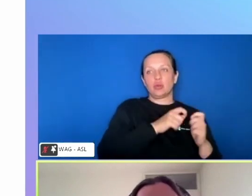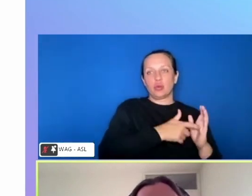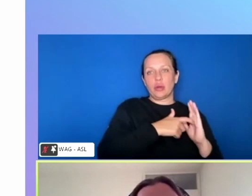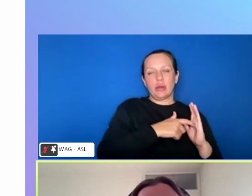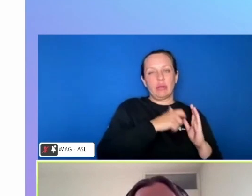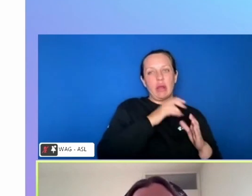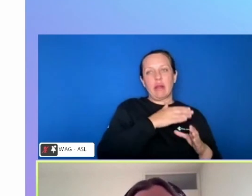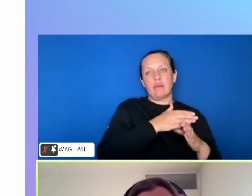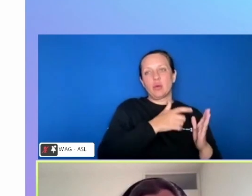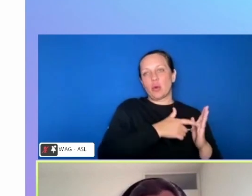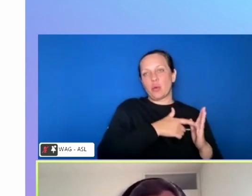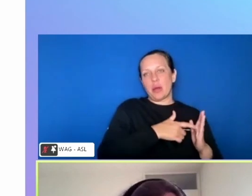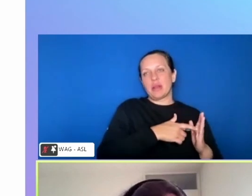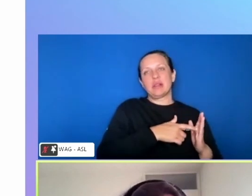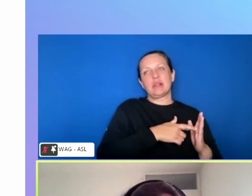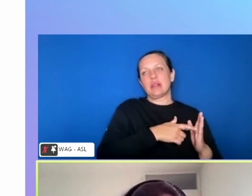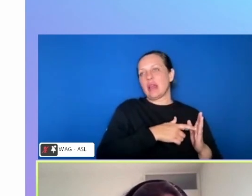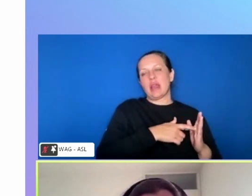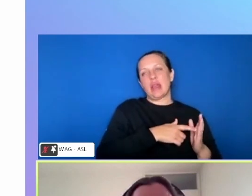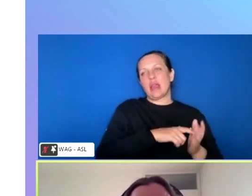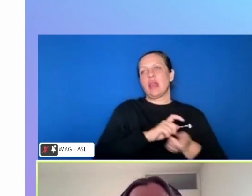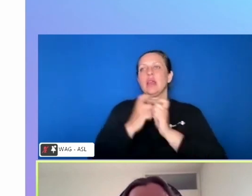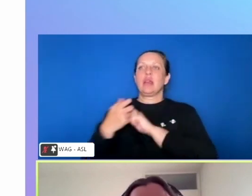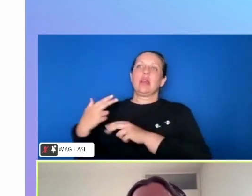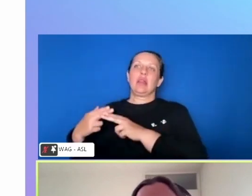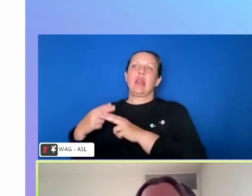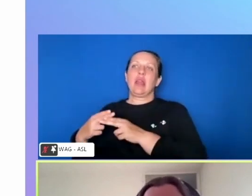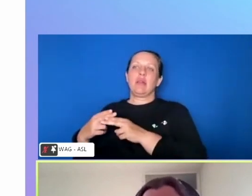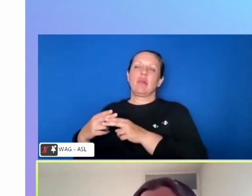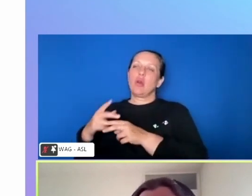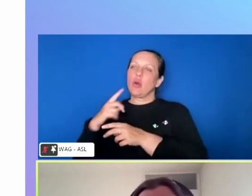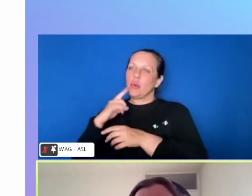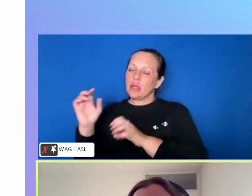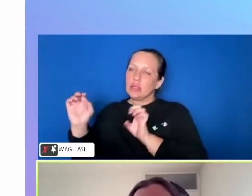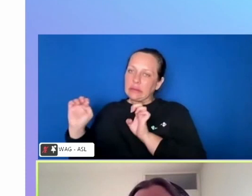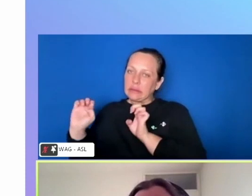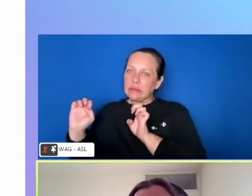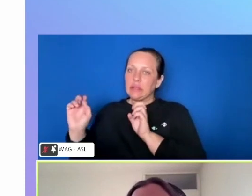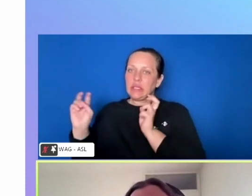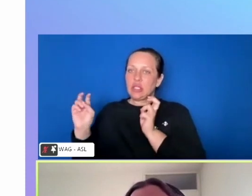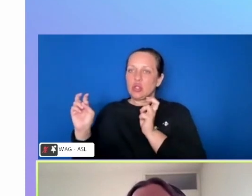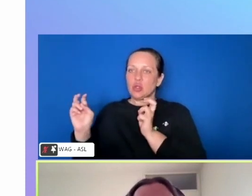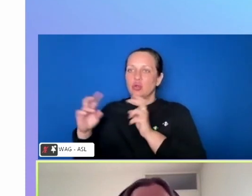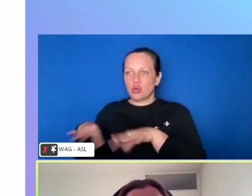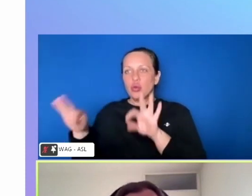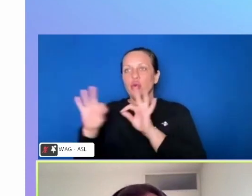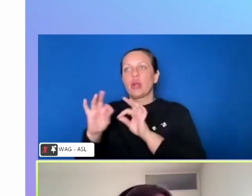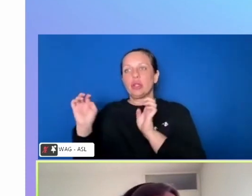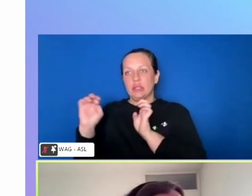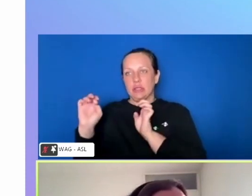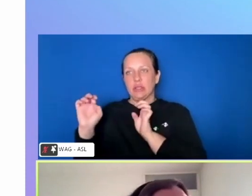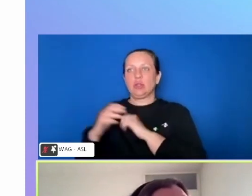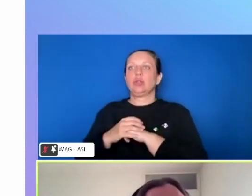non-interference requirements have been renamed to critical issues, and there's likely going to be a good deal more of them in WCAG